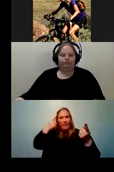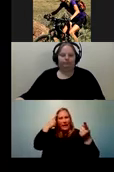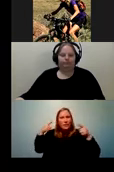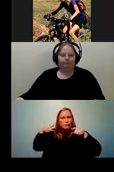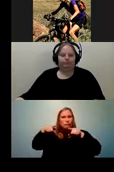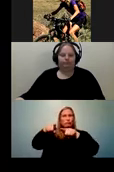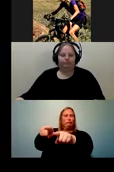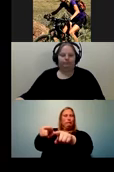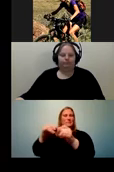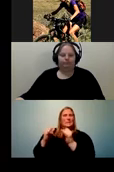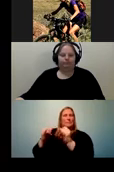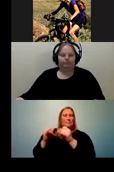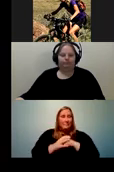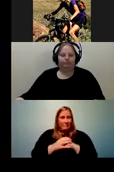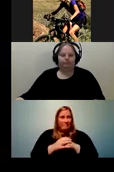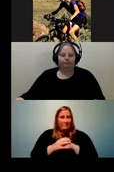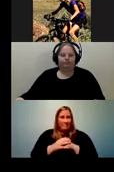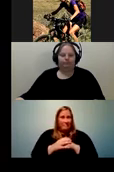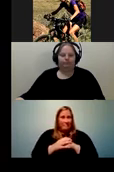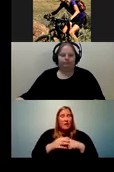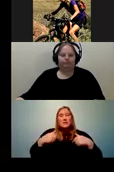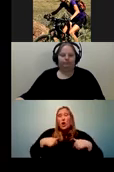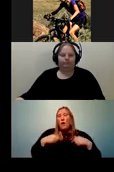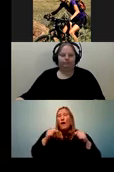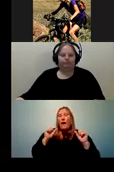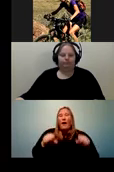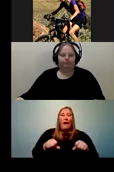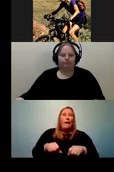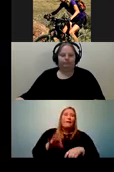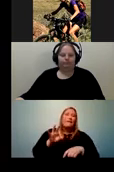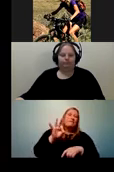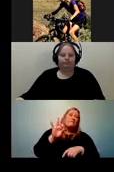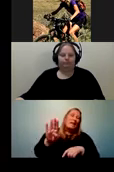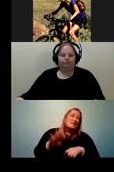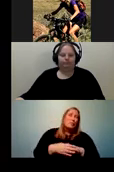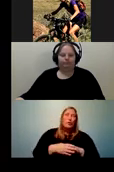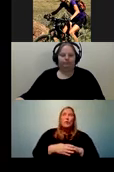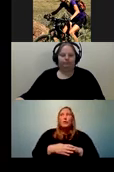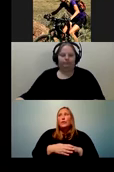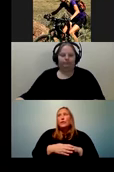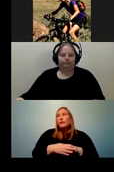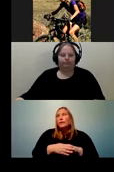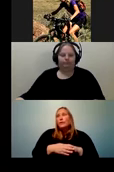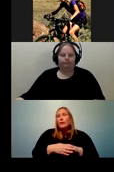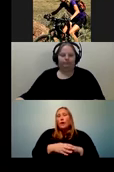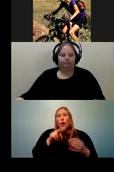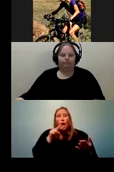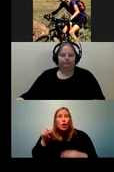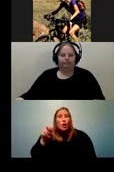right? So I can go find, whether I'm on Facebook, whether I'm on looking at the